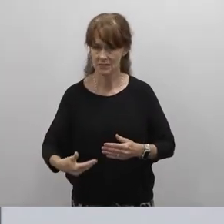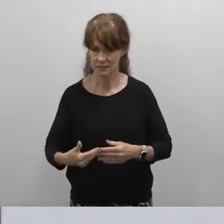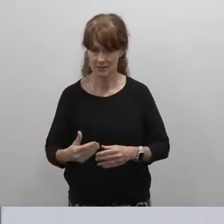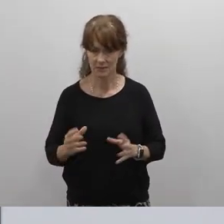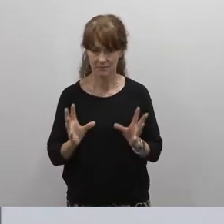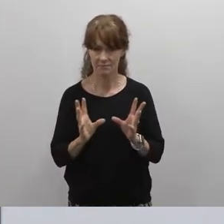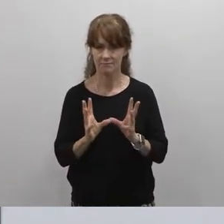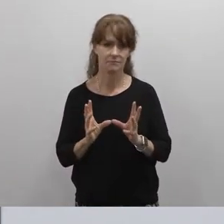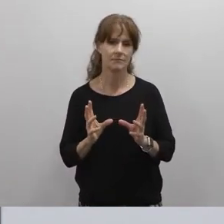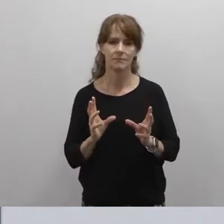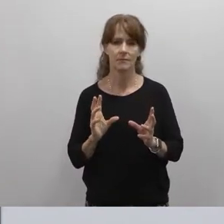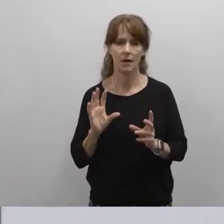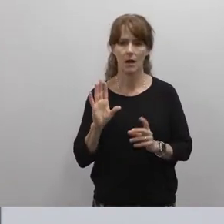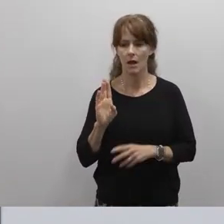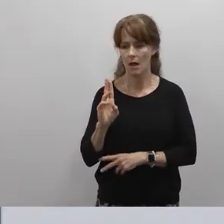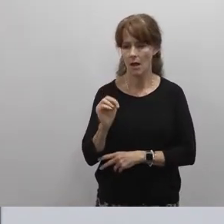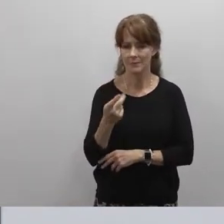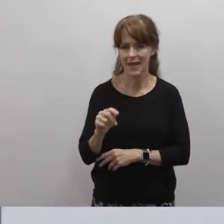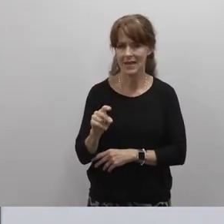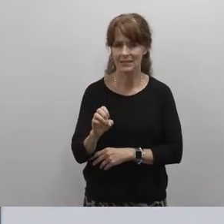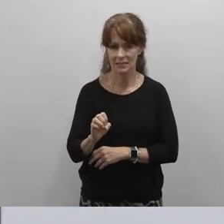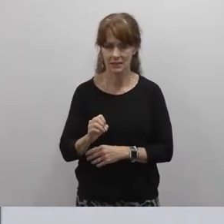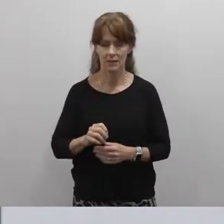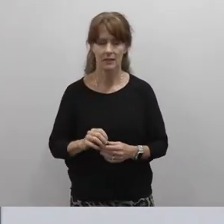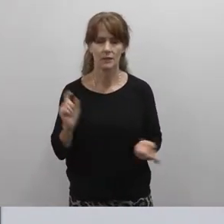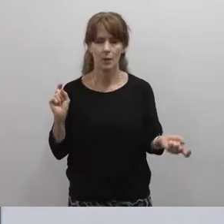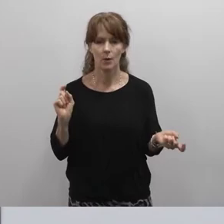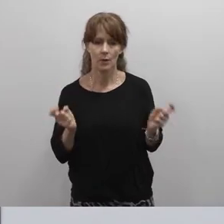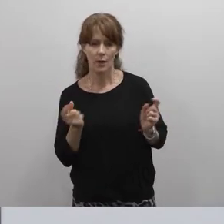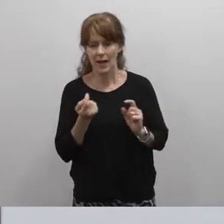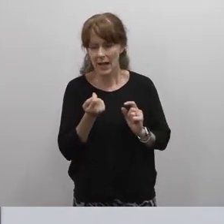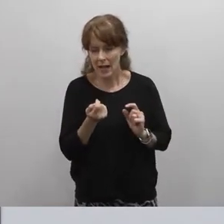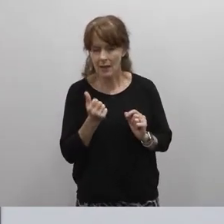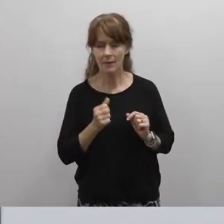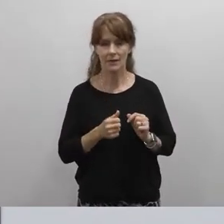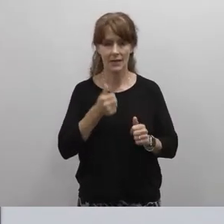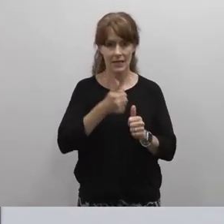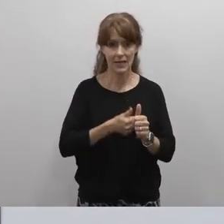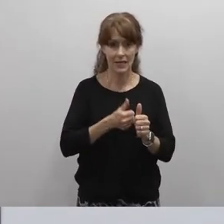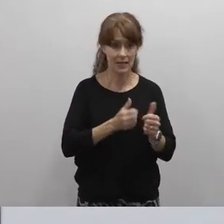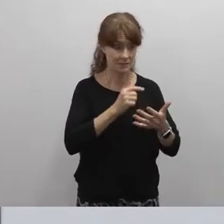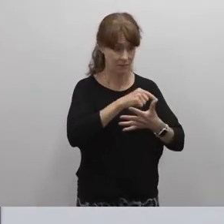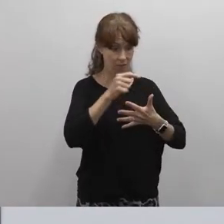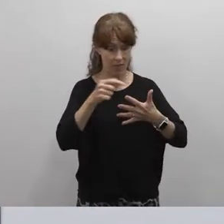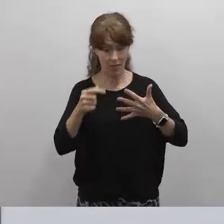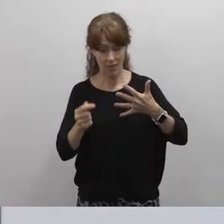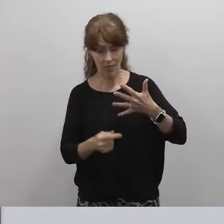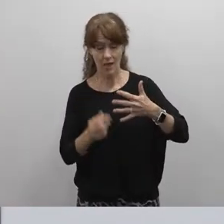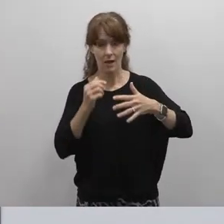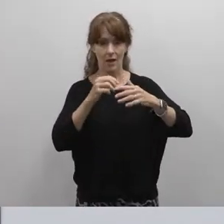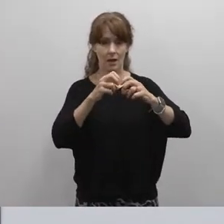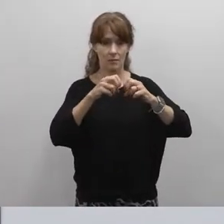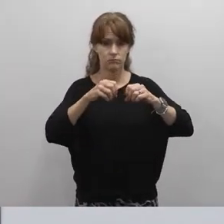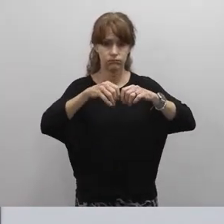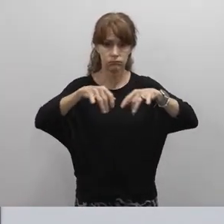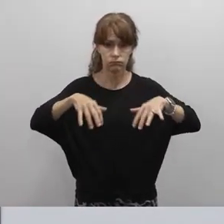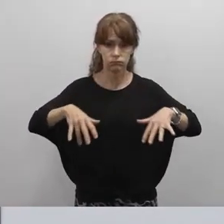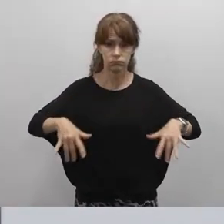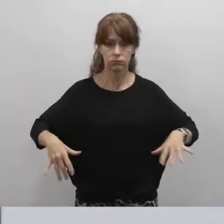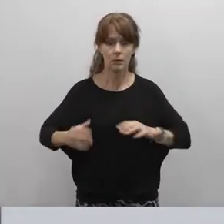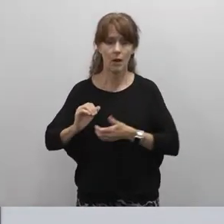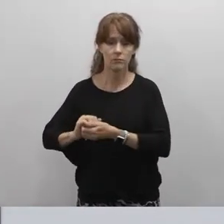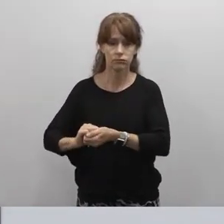Thank you. Perfect. So we'll switch gears slightly because, again, every one of these components and subsections are all tie in and go hand in